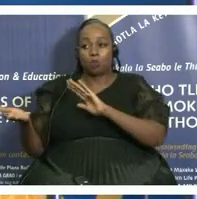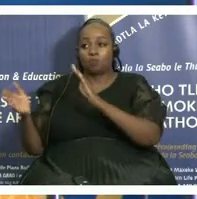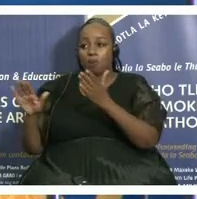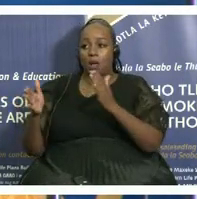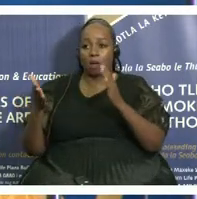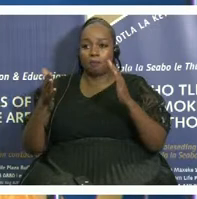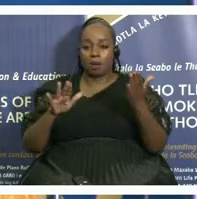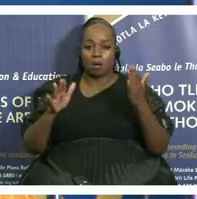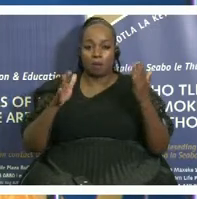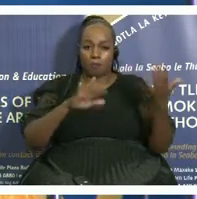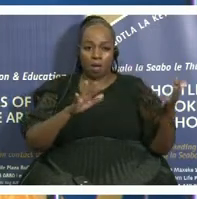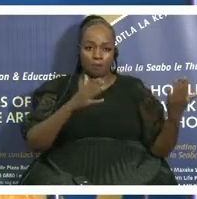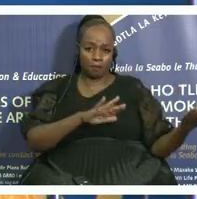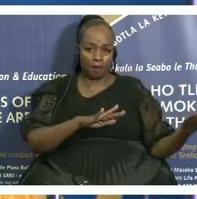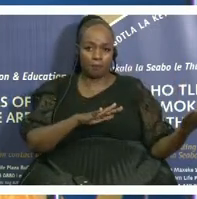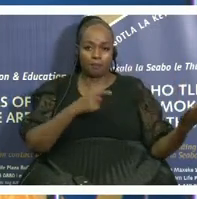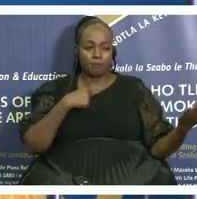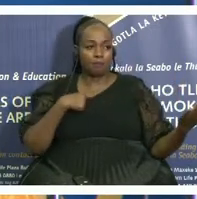responsibilities.